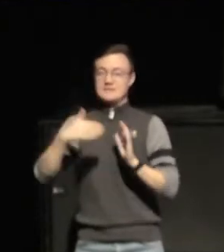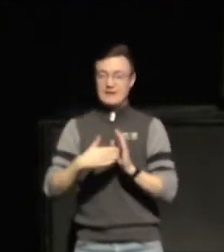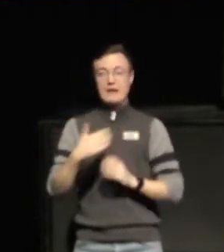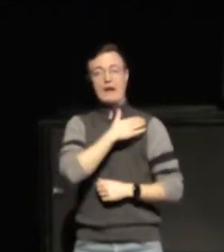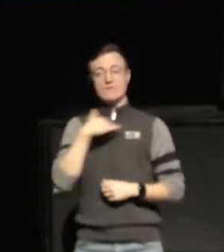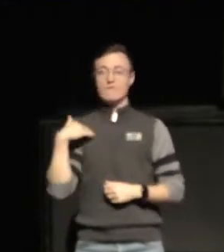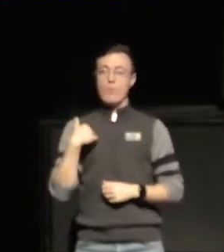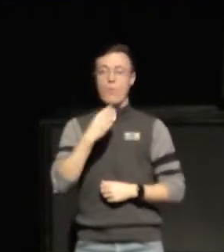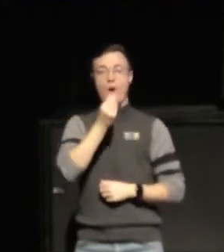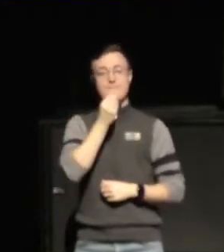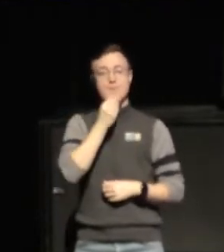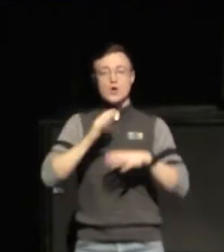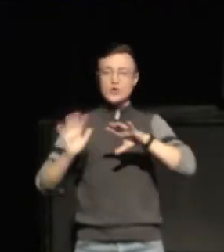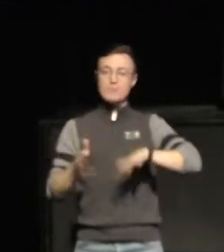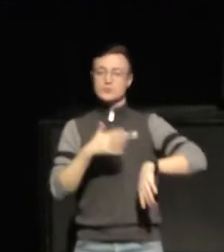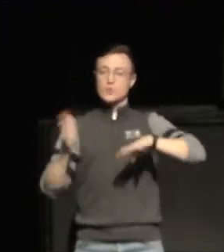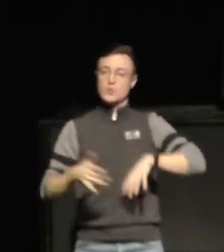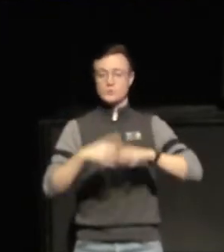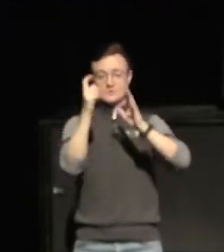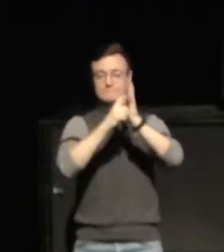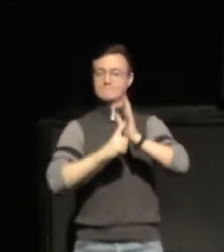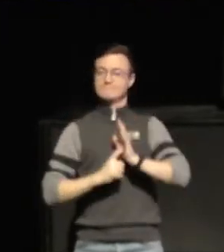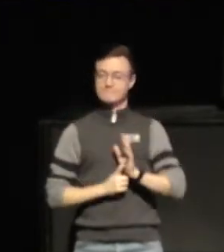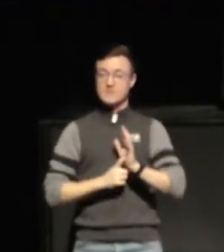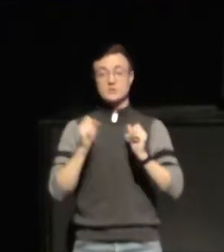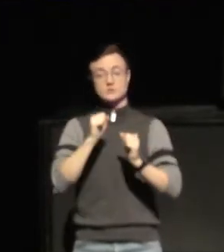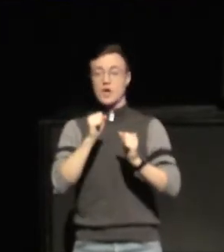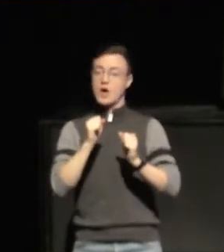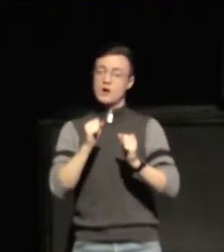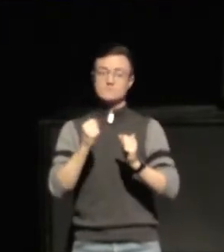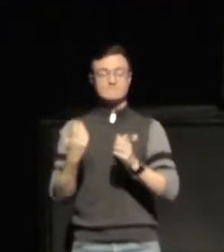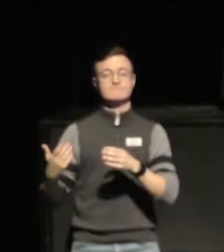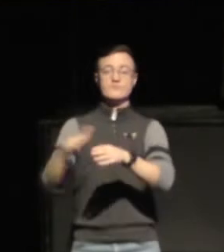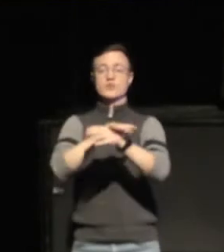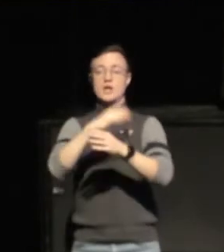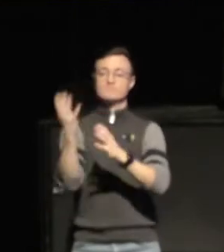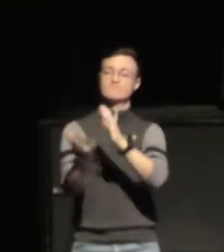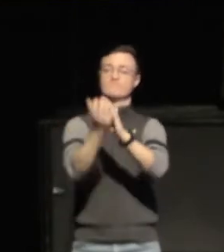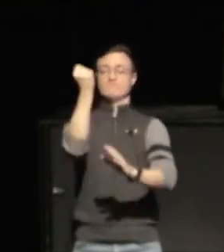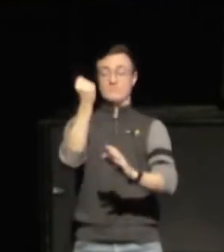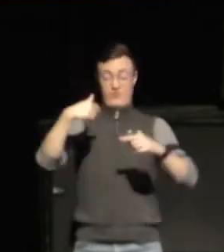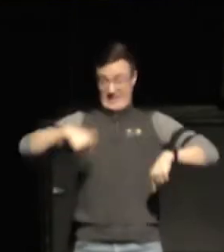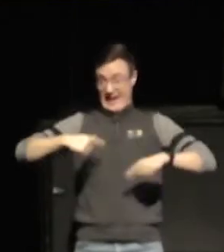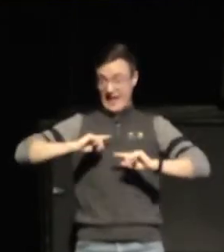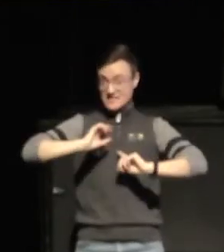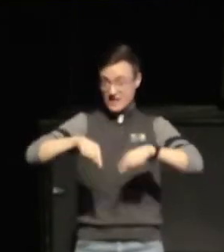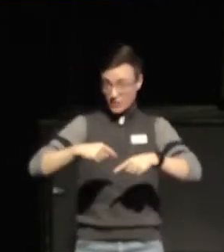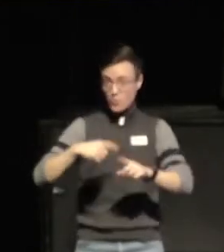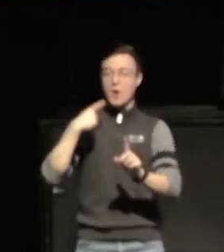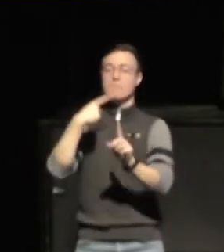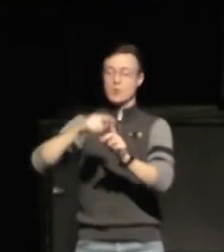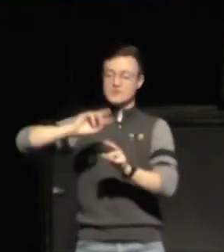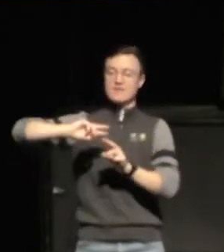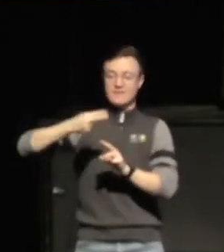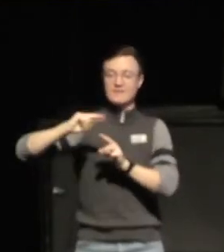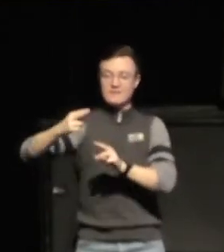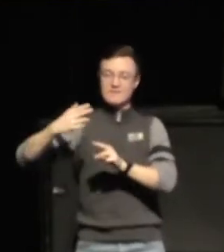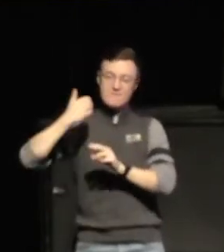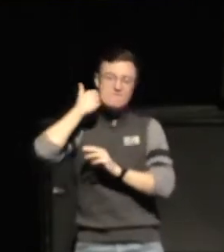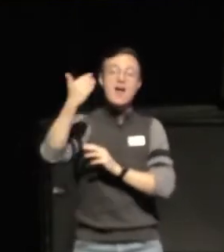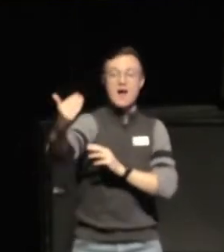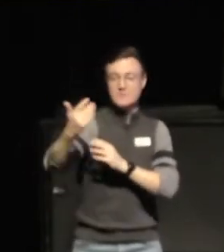food production practices are adequate for both present and future generations. And these are issues that are very,